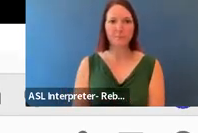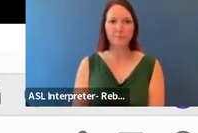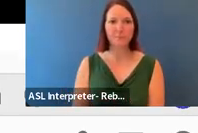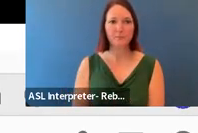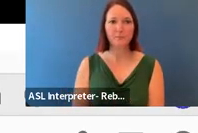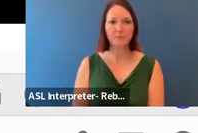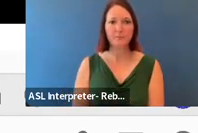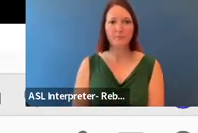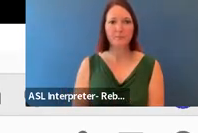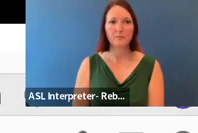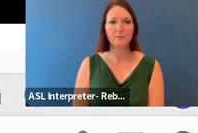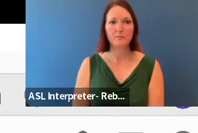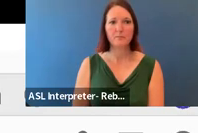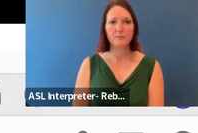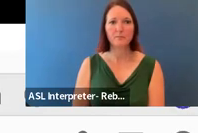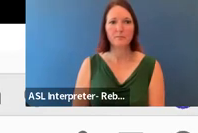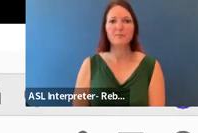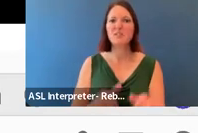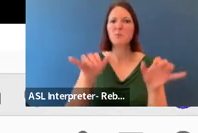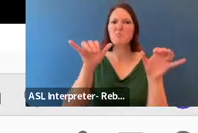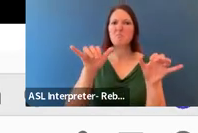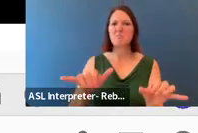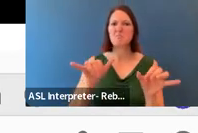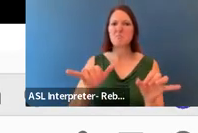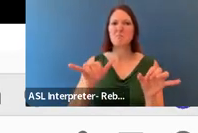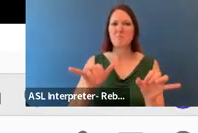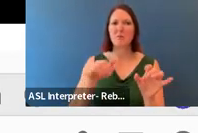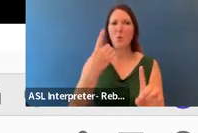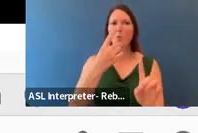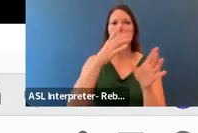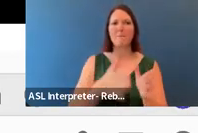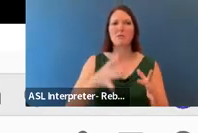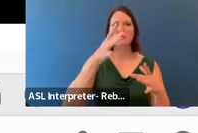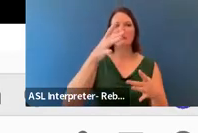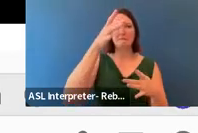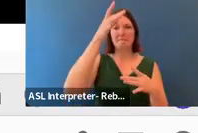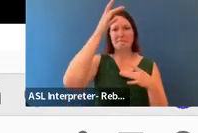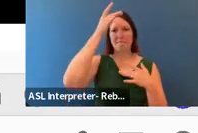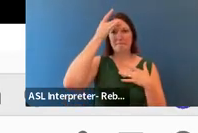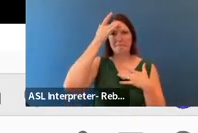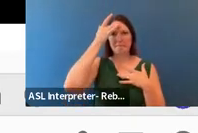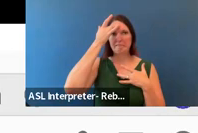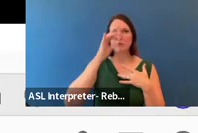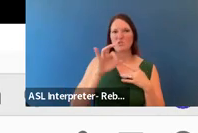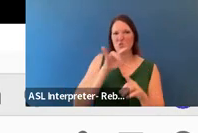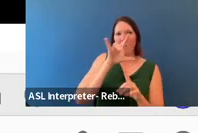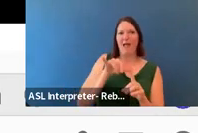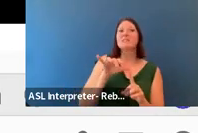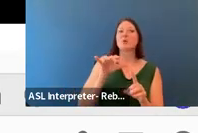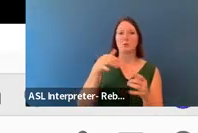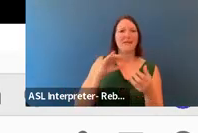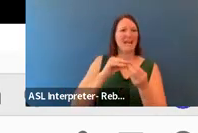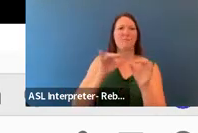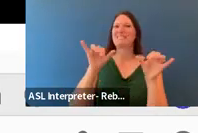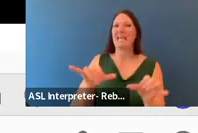We are still at 810 because that one person who contracted COVID in July had it previously. That's why the number